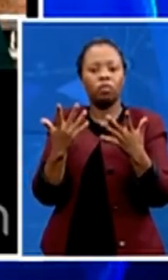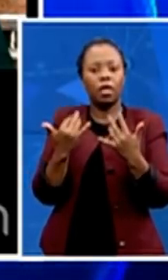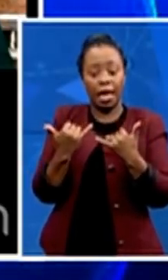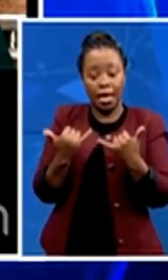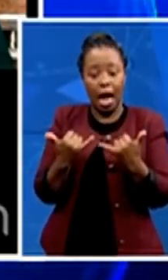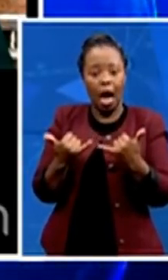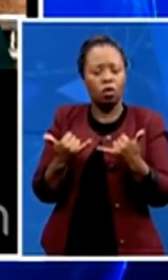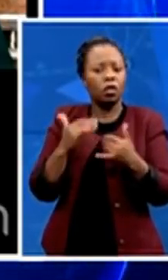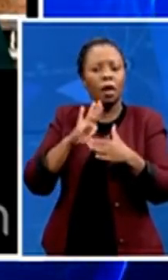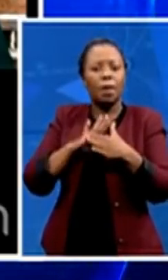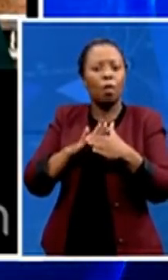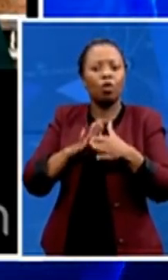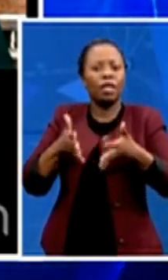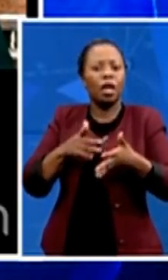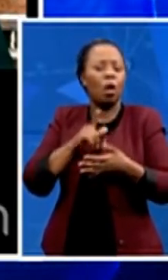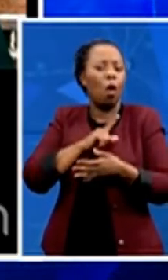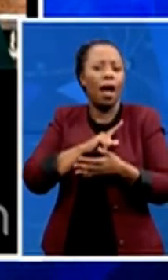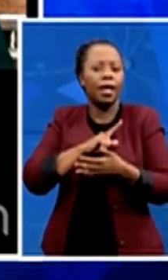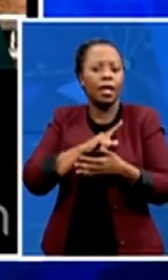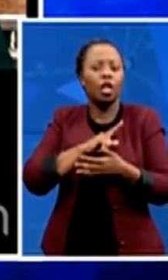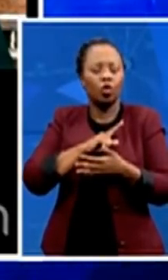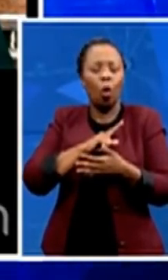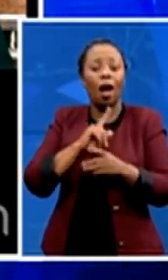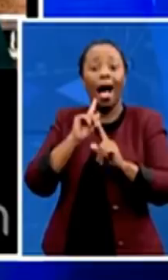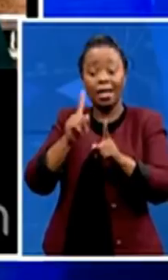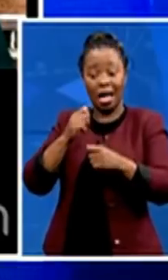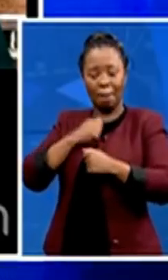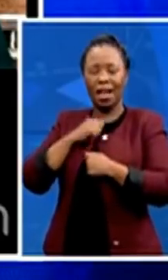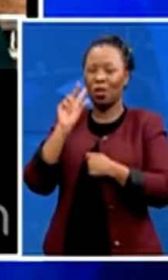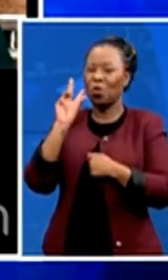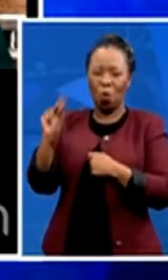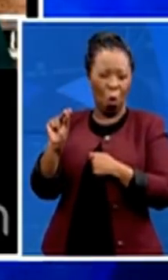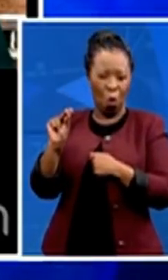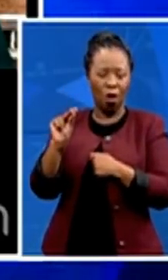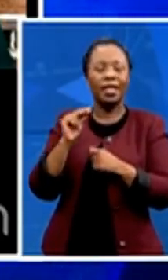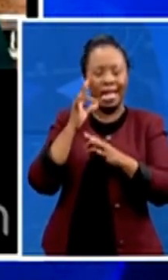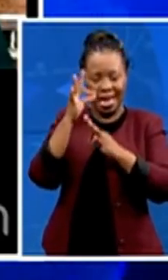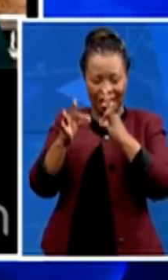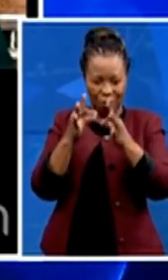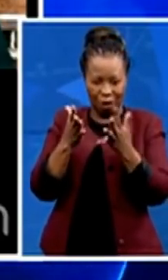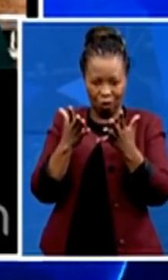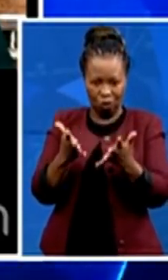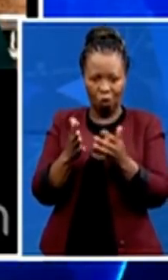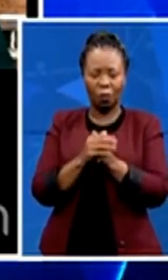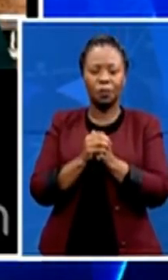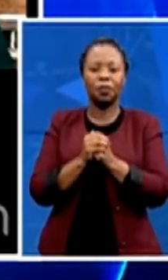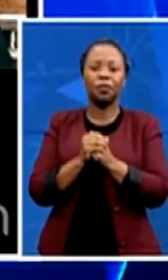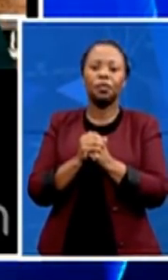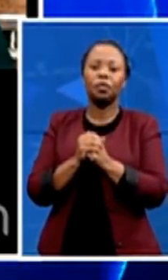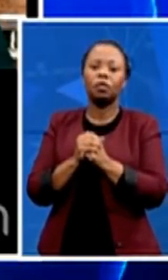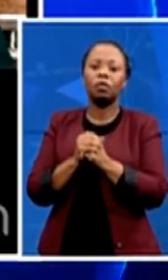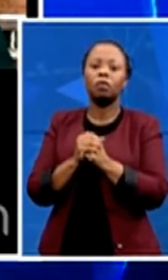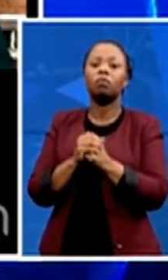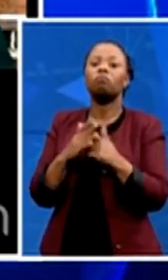answer is a big no. And let me explain, Justice Chick. Of course, as you know, this happened, this one said this at